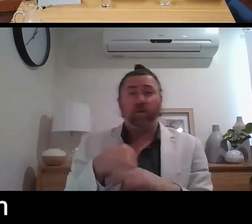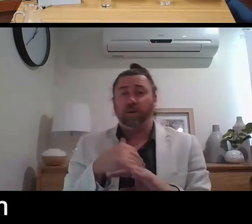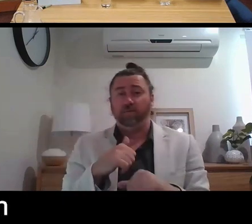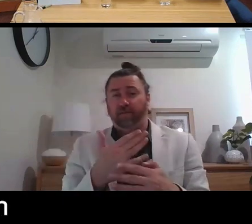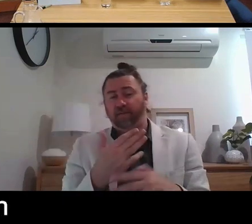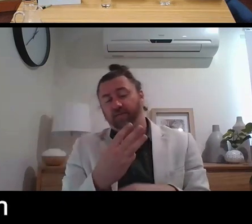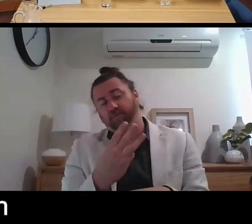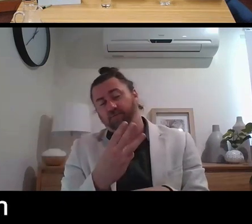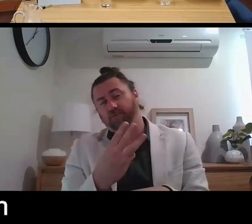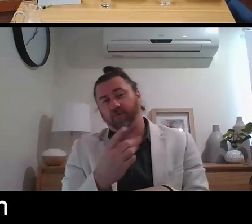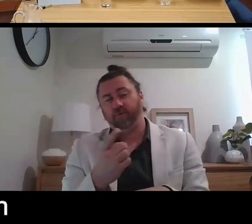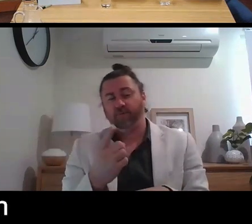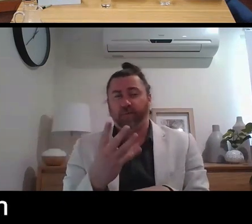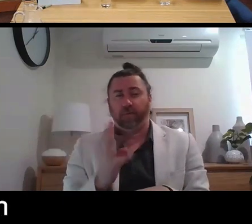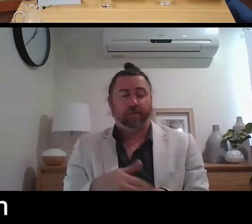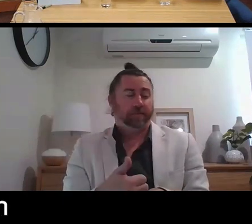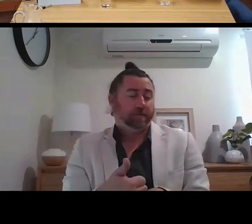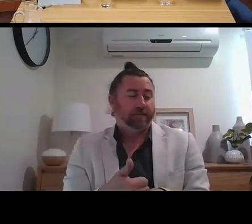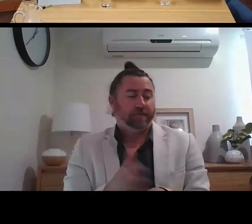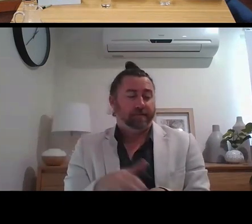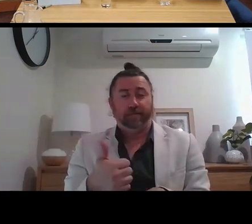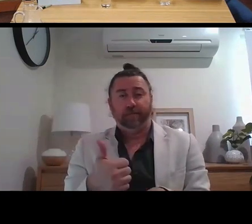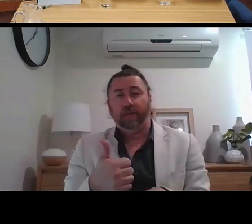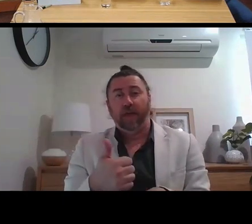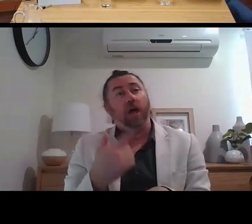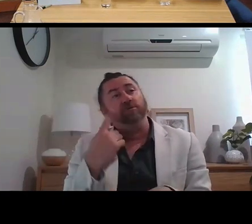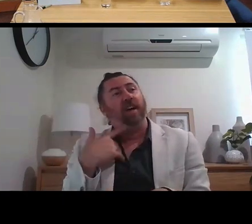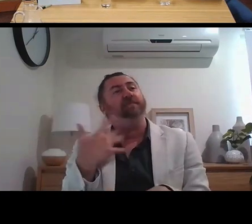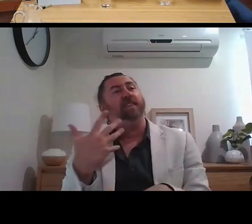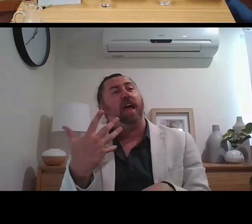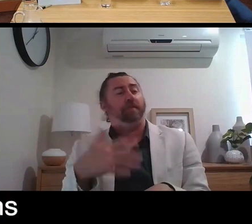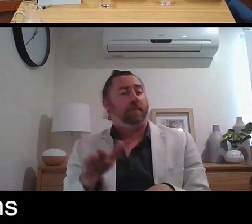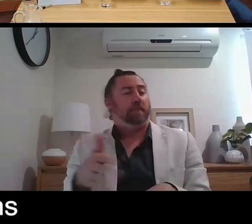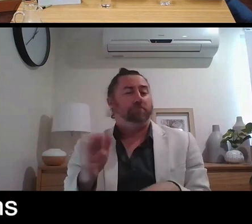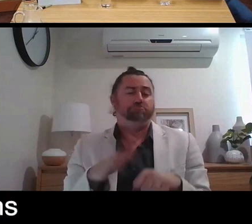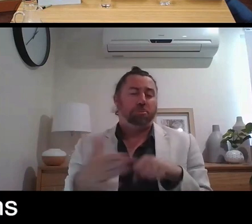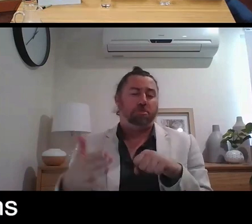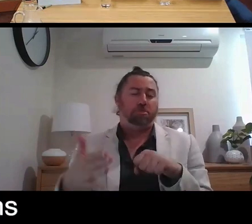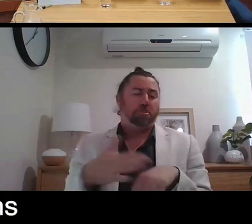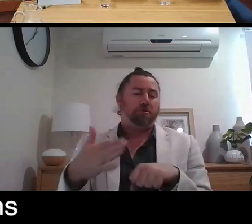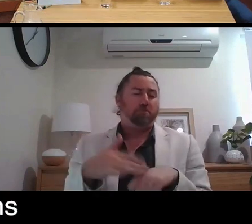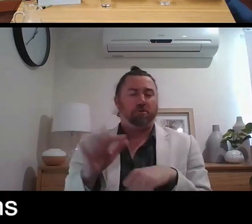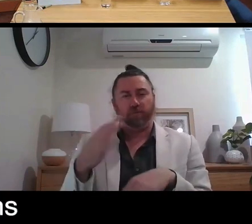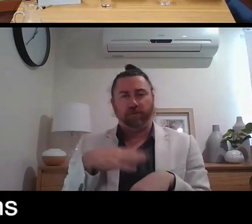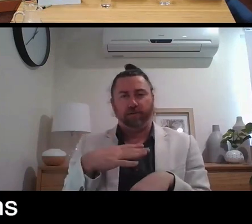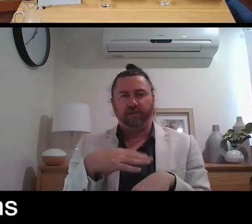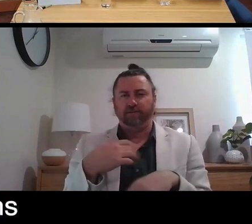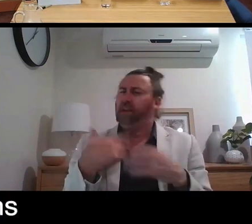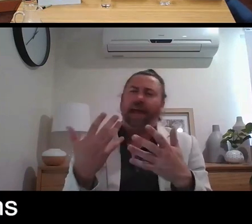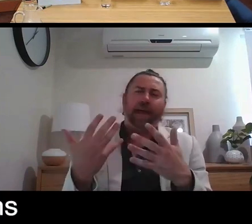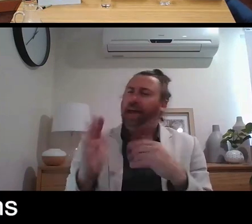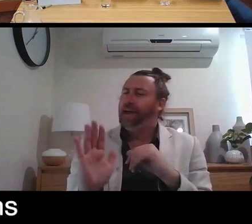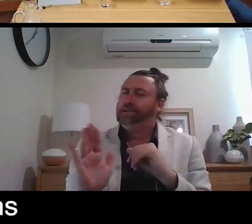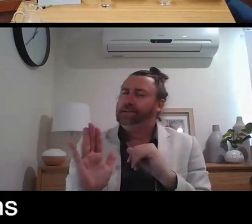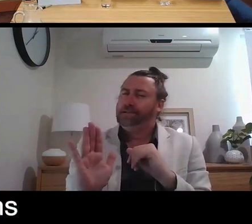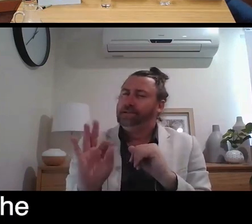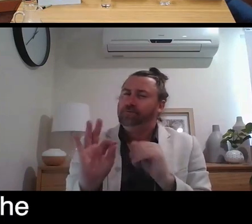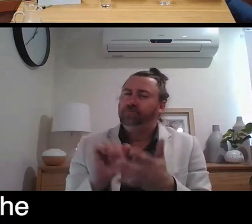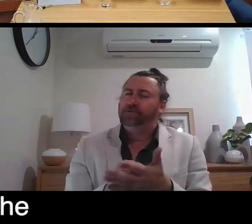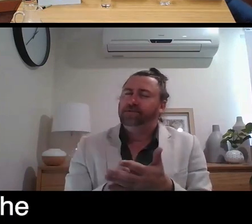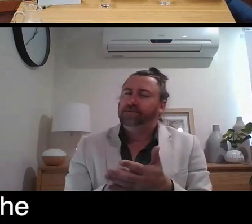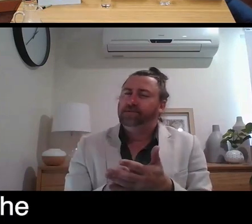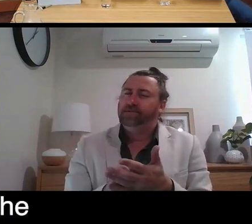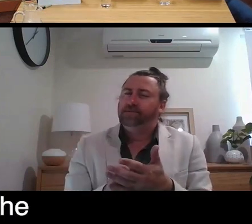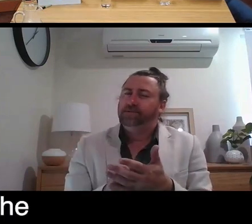4 stars and not even try to reach for the 5 stars. Once again, I think that would raise